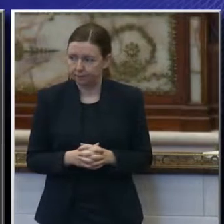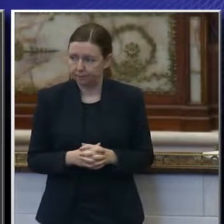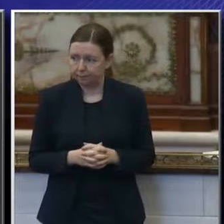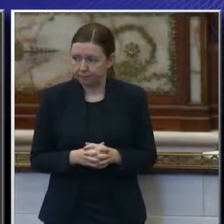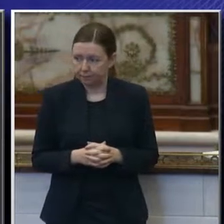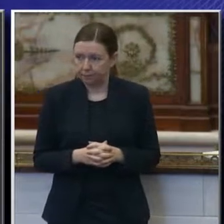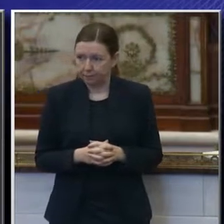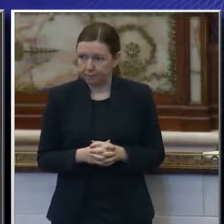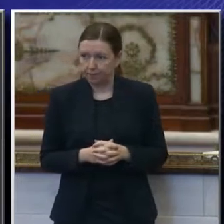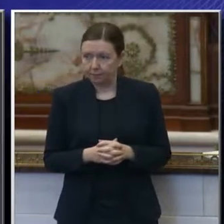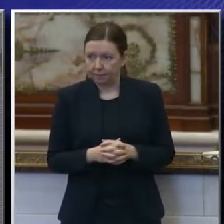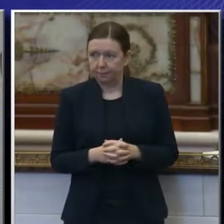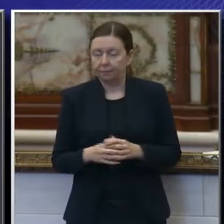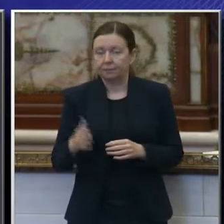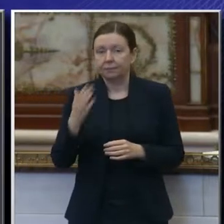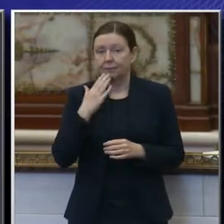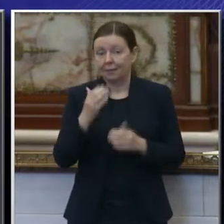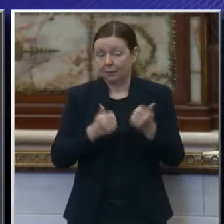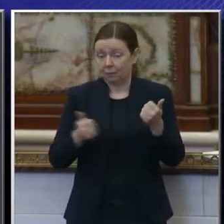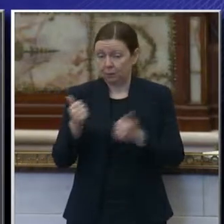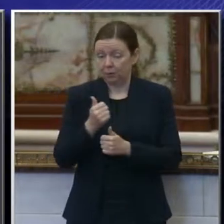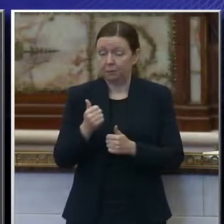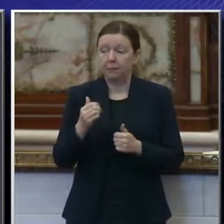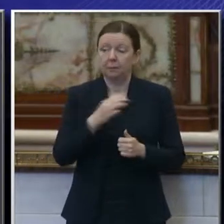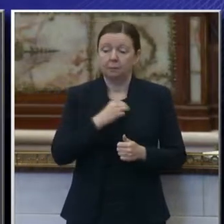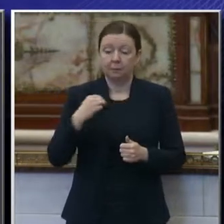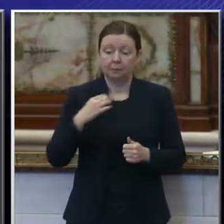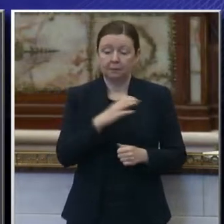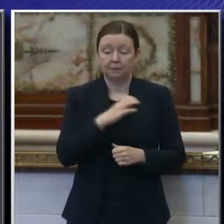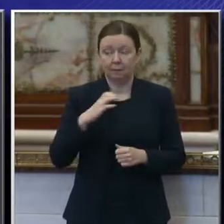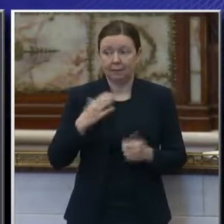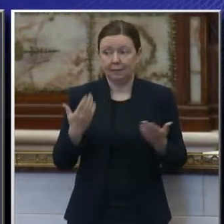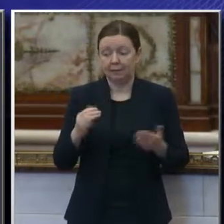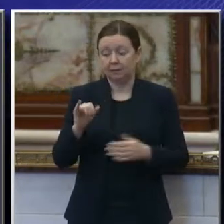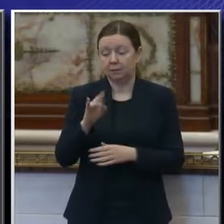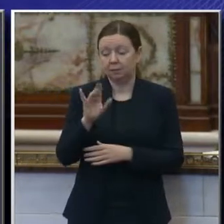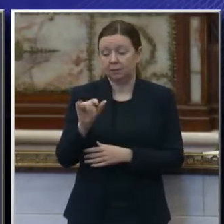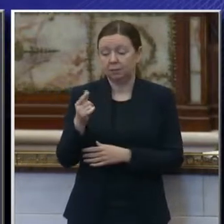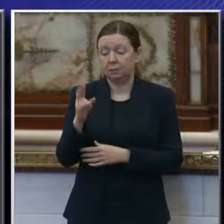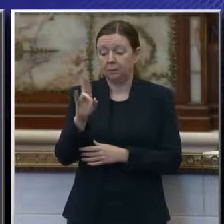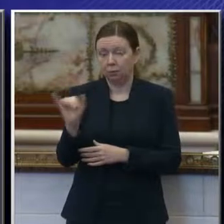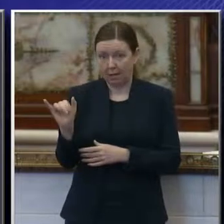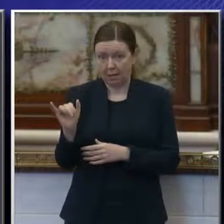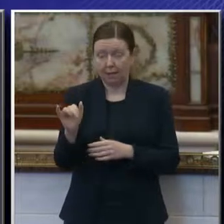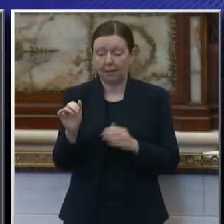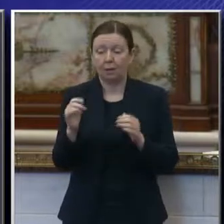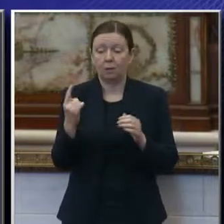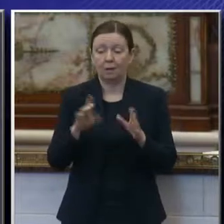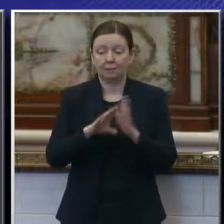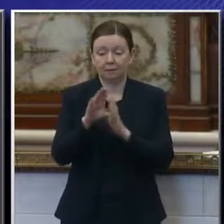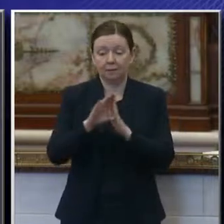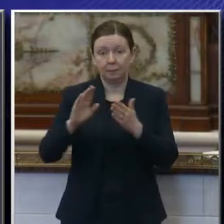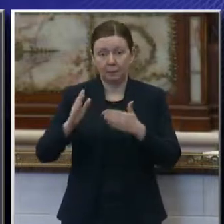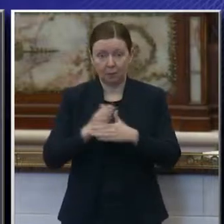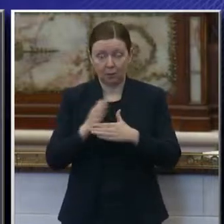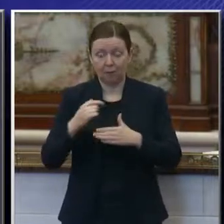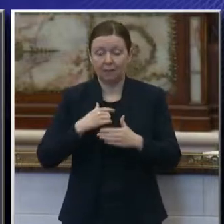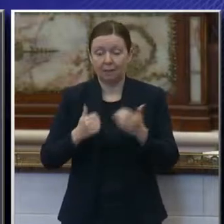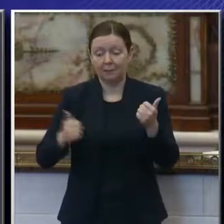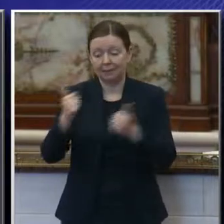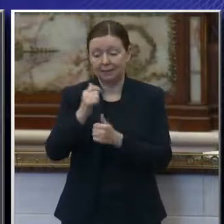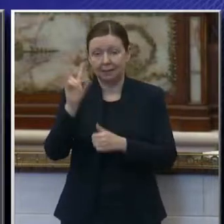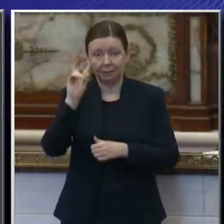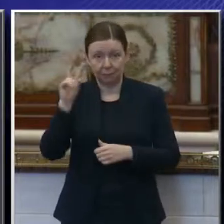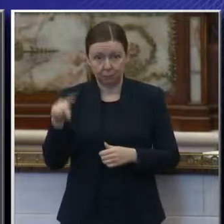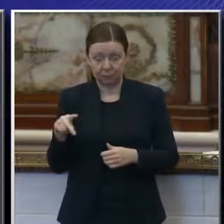Great. Well, thank you, Chairman, members of the committee. This is Jeremy Gray, Hilco Redevelopment Partners. I am the Executive Vice